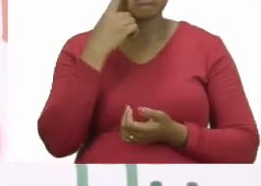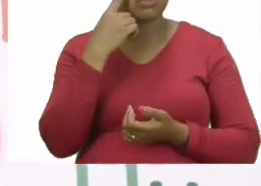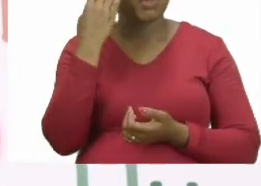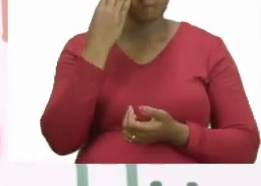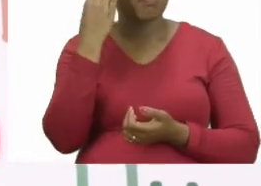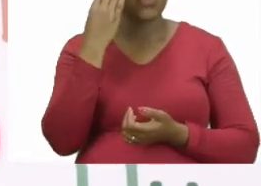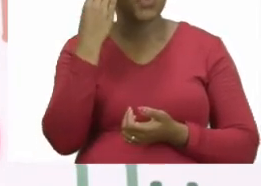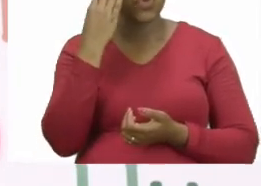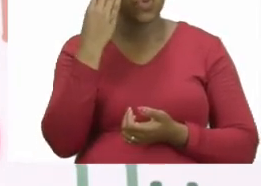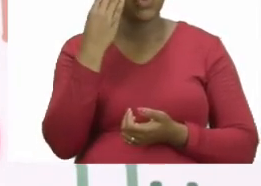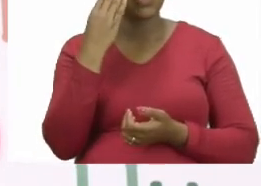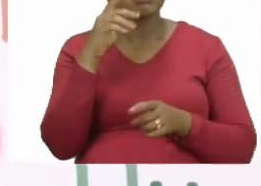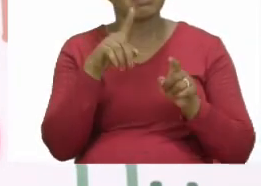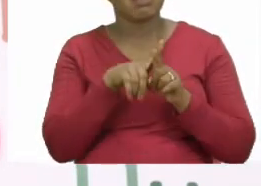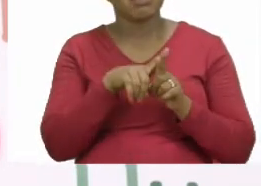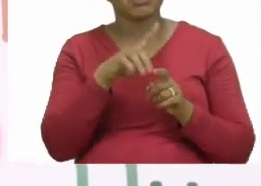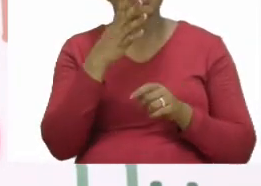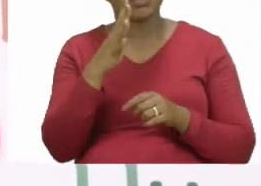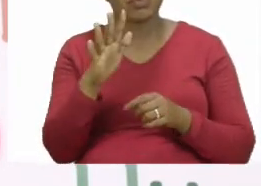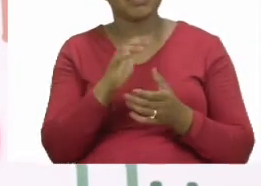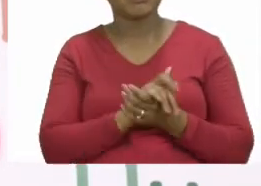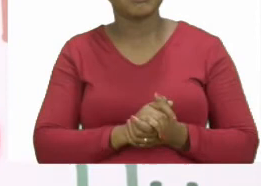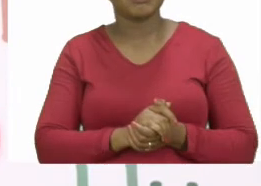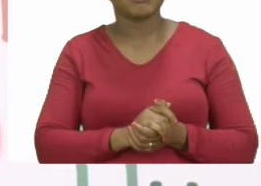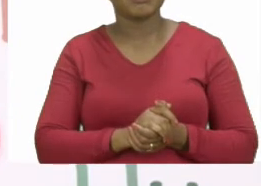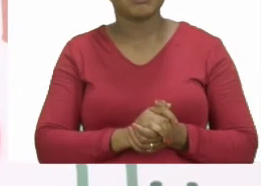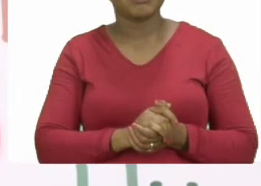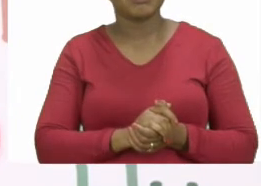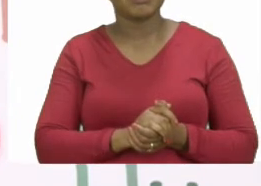fill it up up to